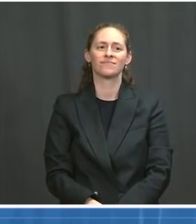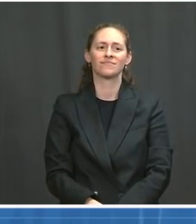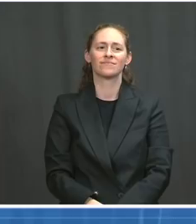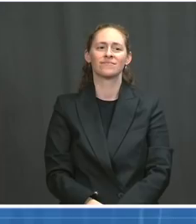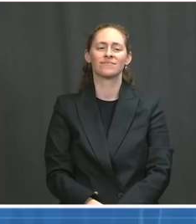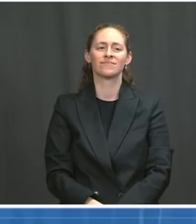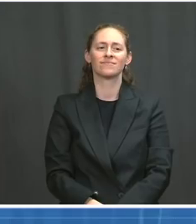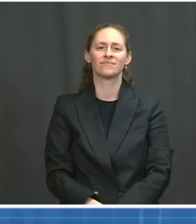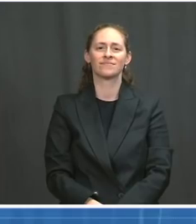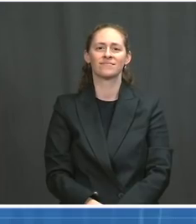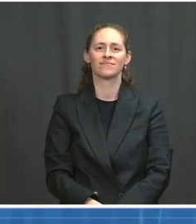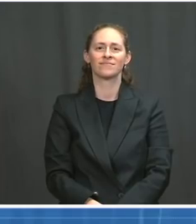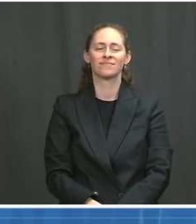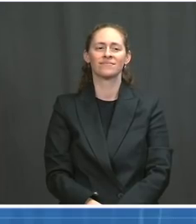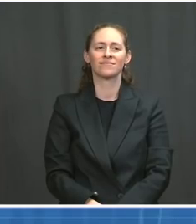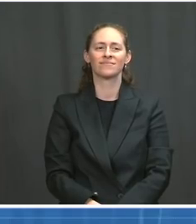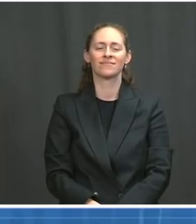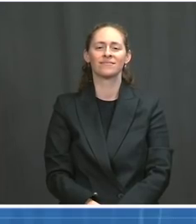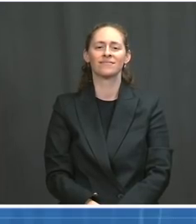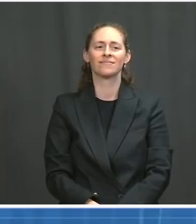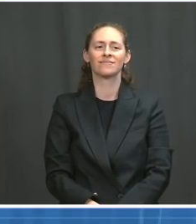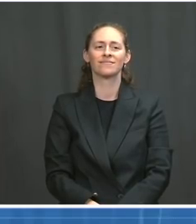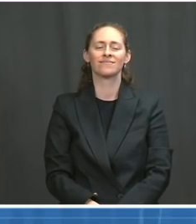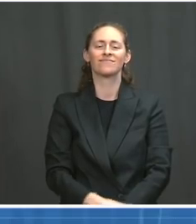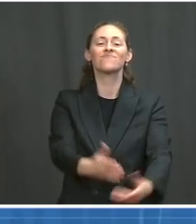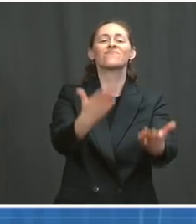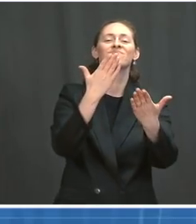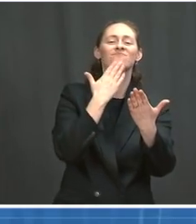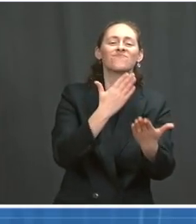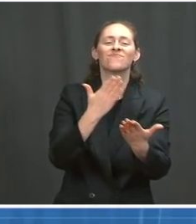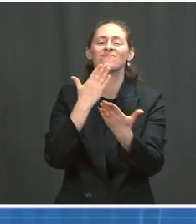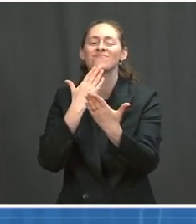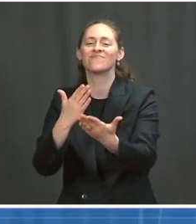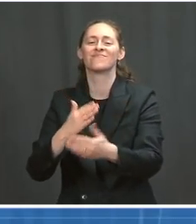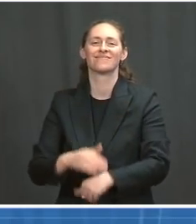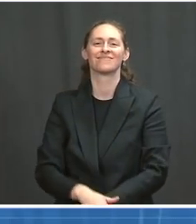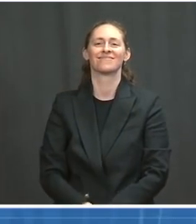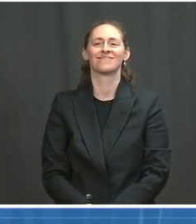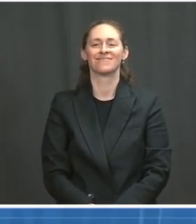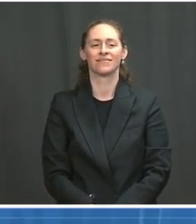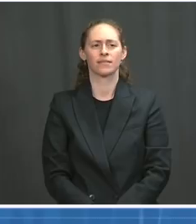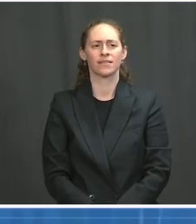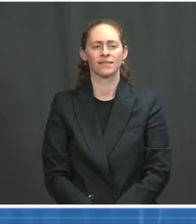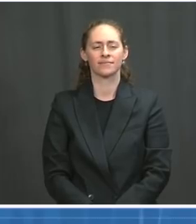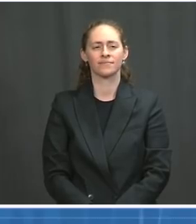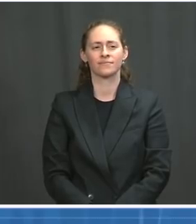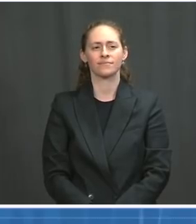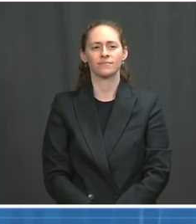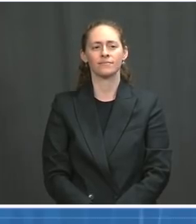to everyone. Let's begin again with the state of the pandemic. Yesterday, CDC reported over